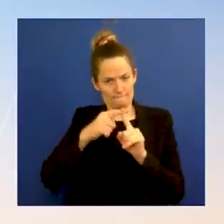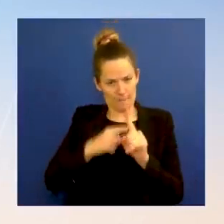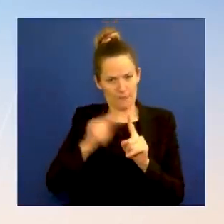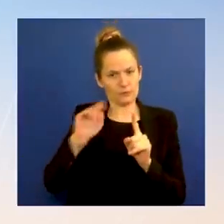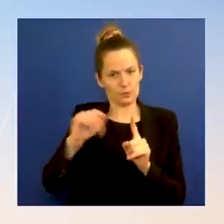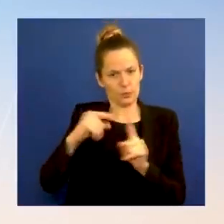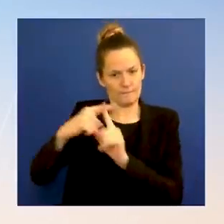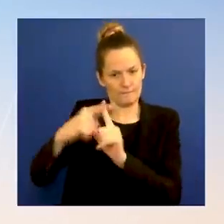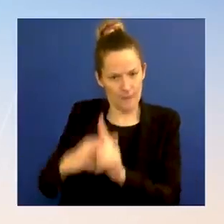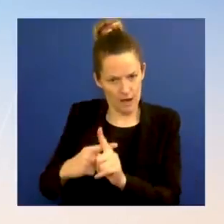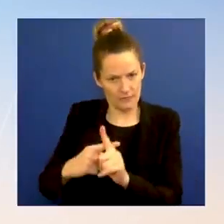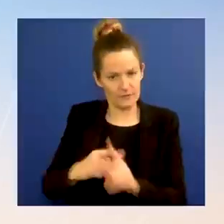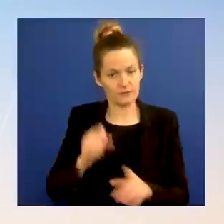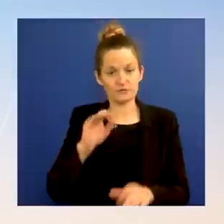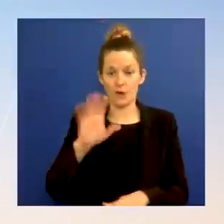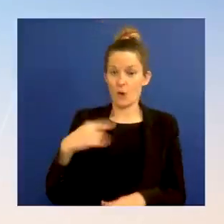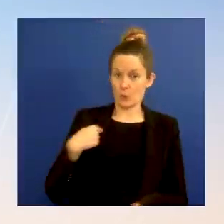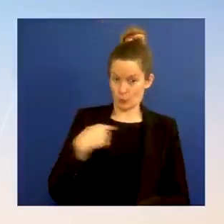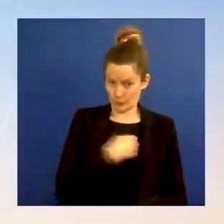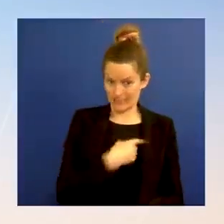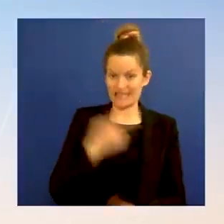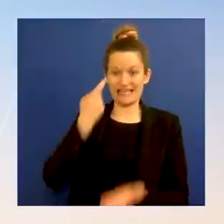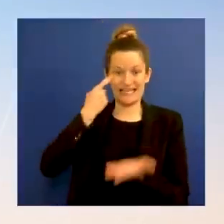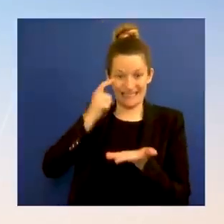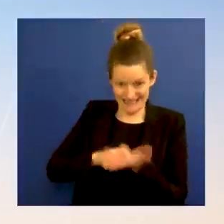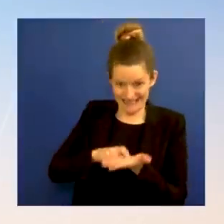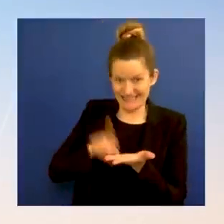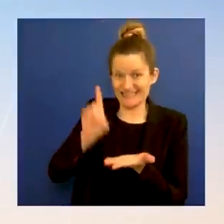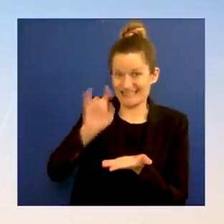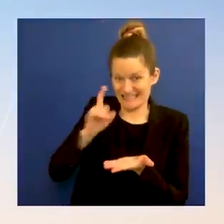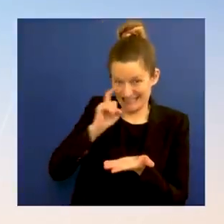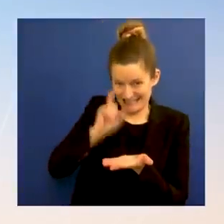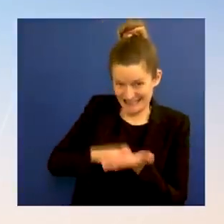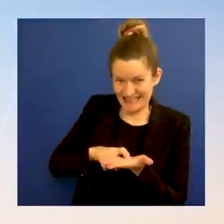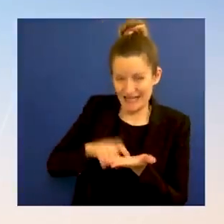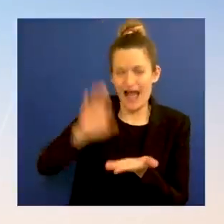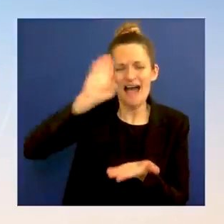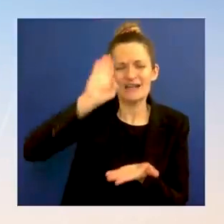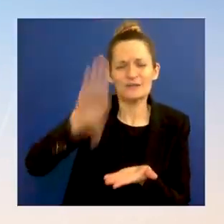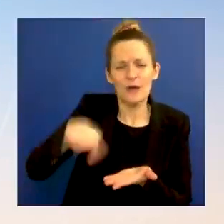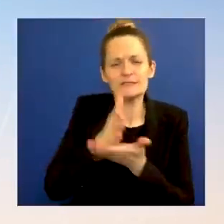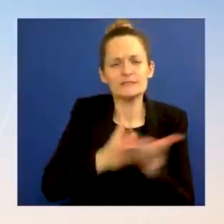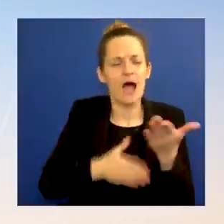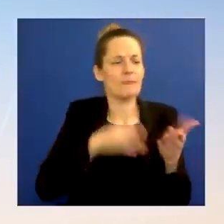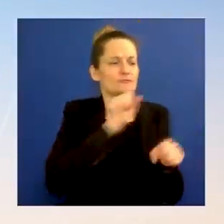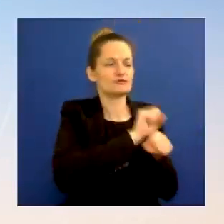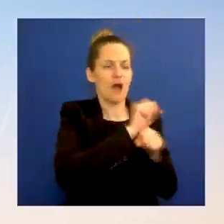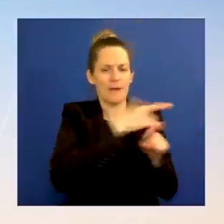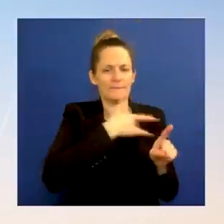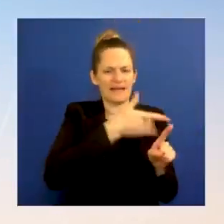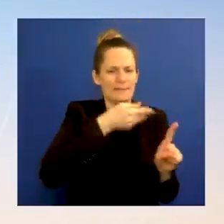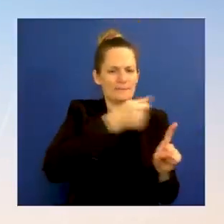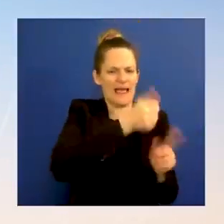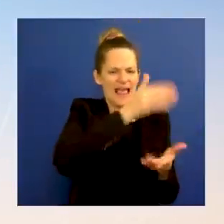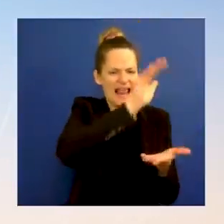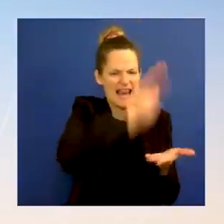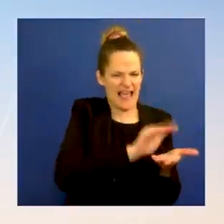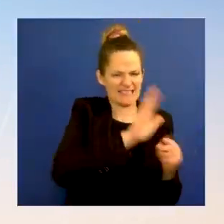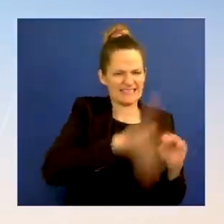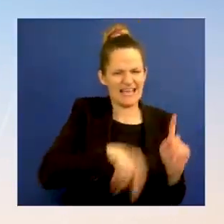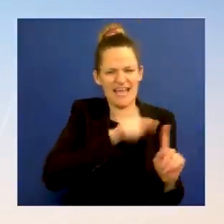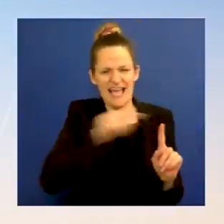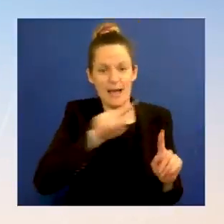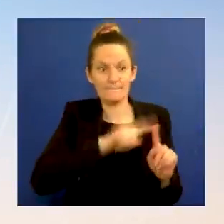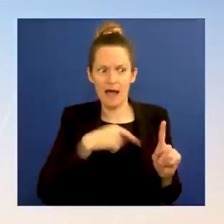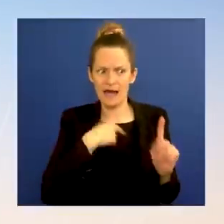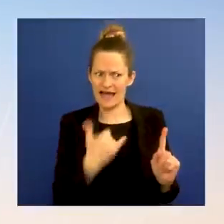in lower wage industries. And we know that over the year, wages are up. But the president's economic plan is really about having increases in